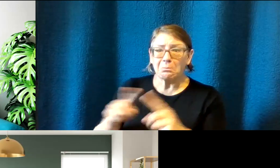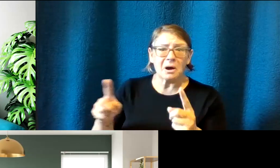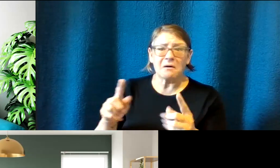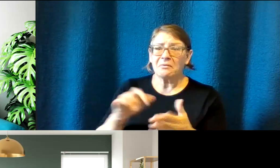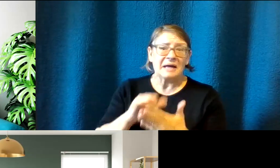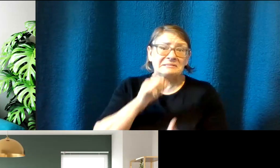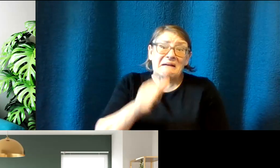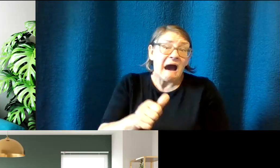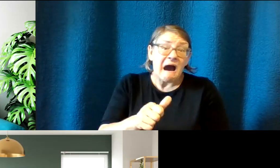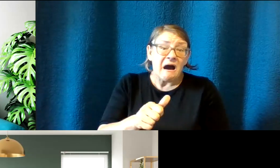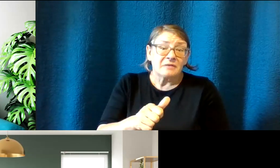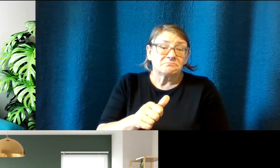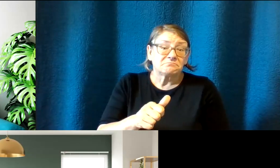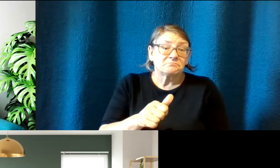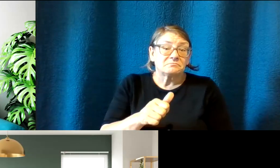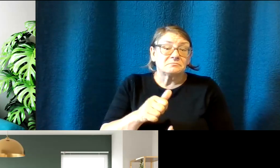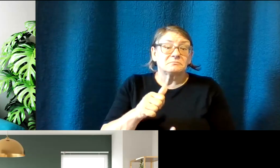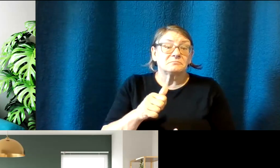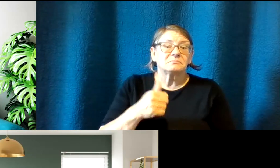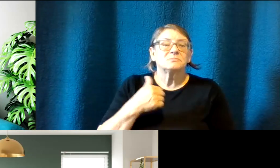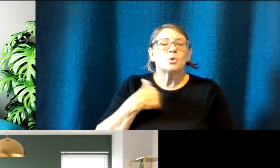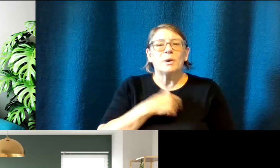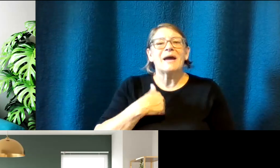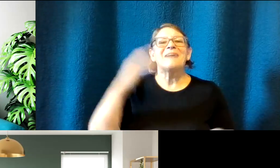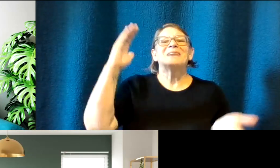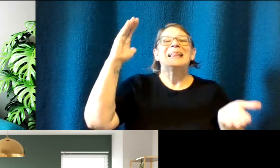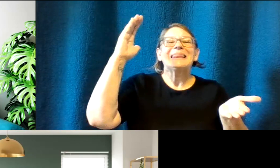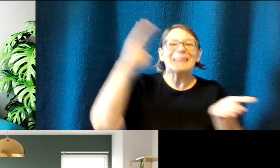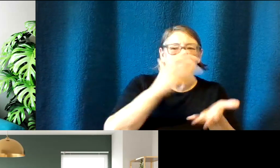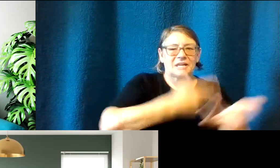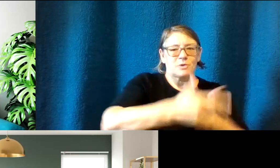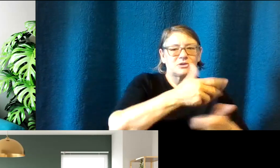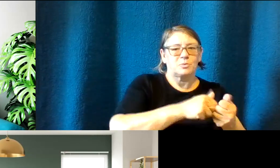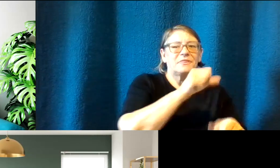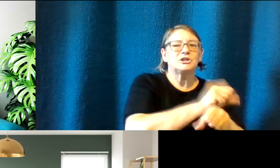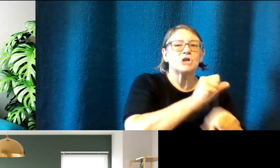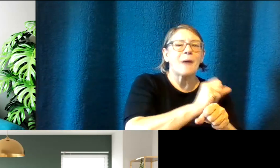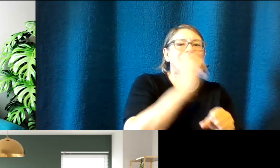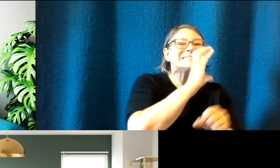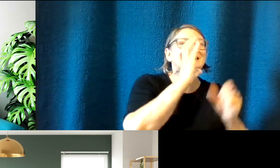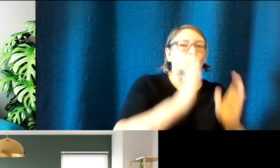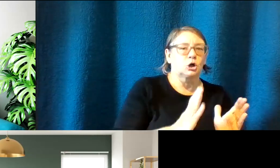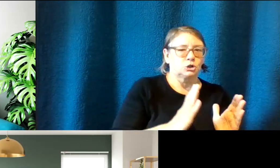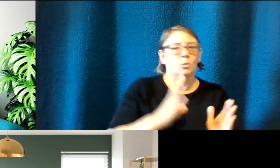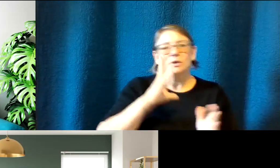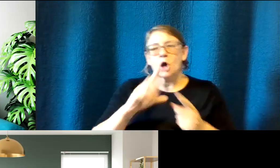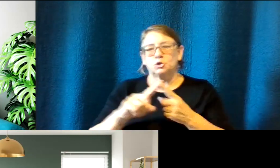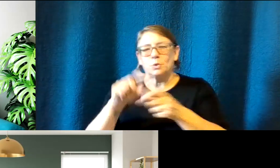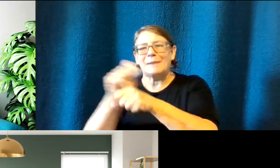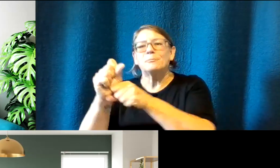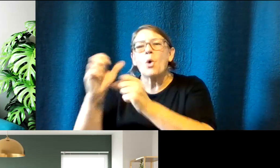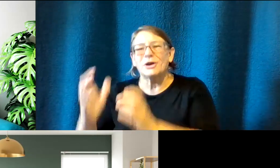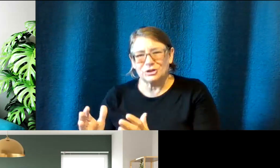not, we have less interaction with the job seekers telling us that. So that is really something that I would like to try and attack, as to how do